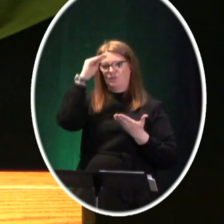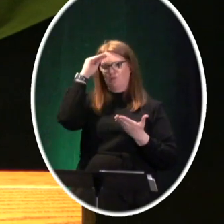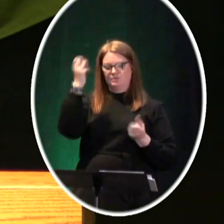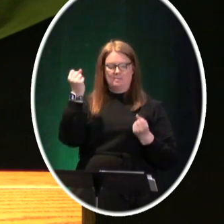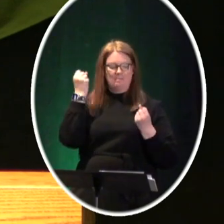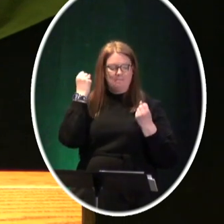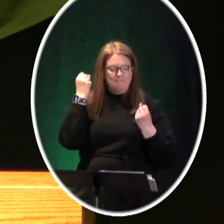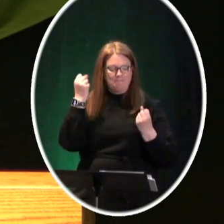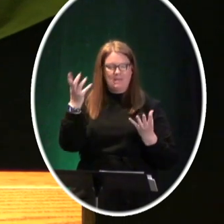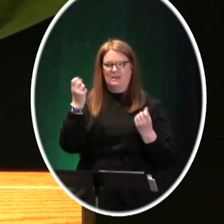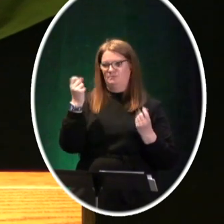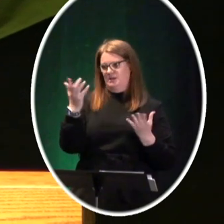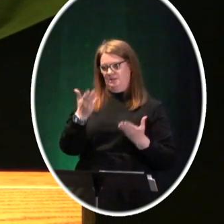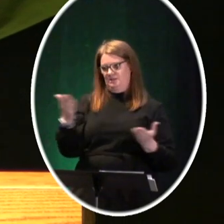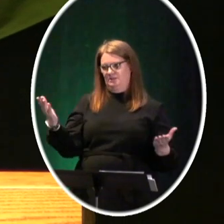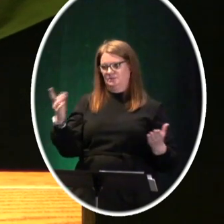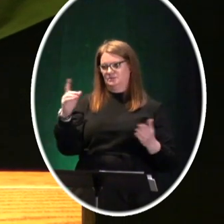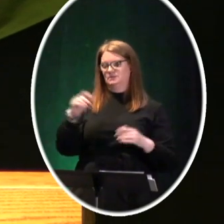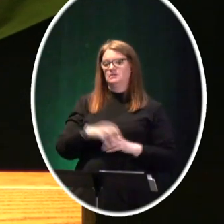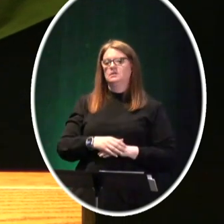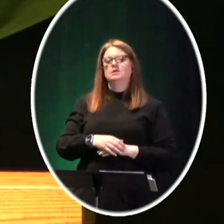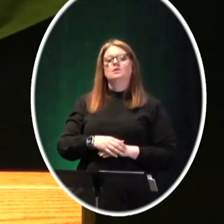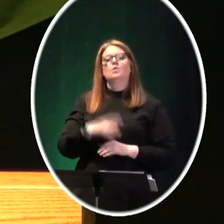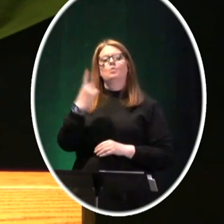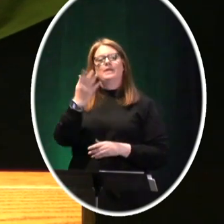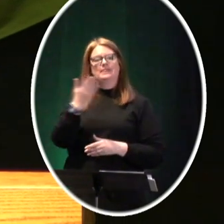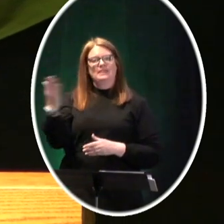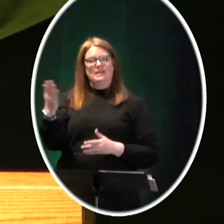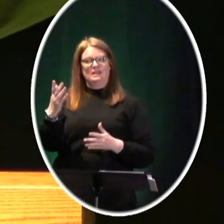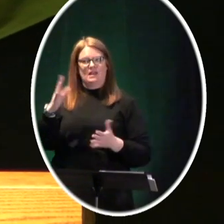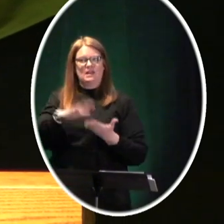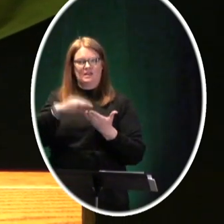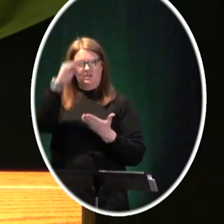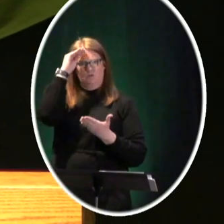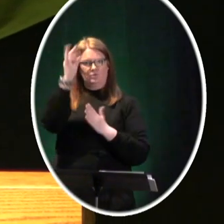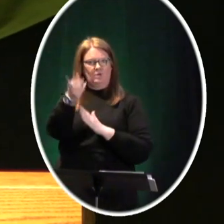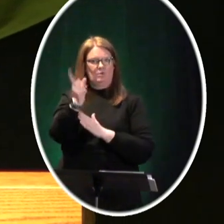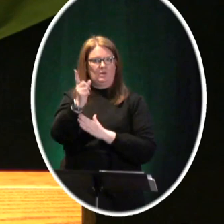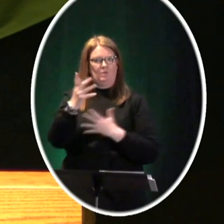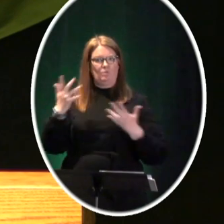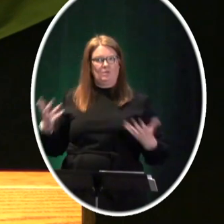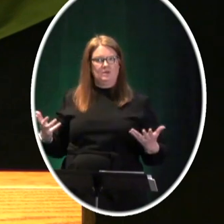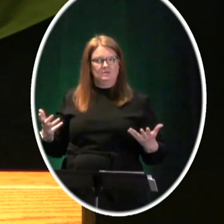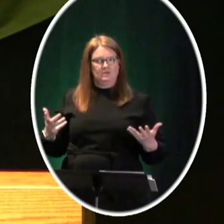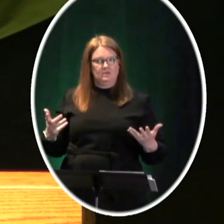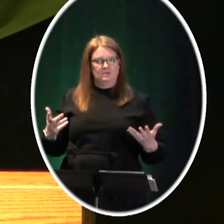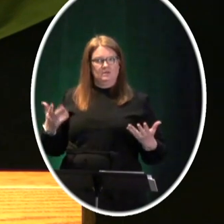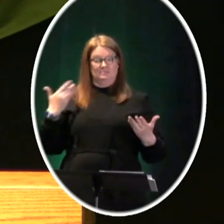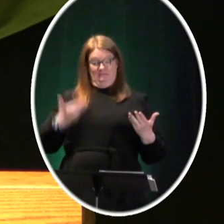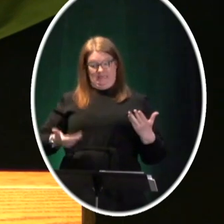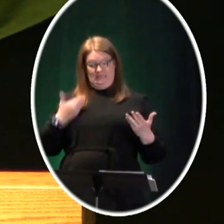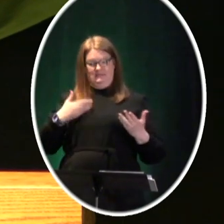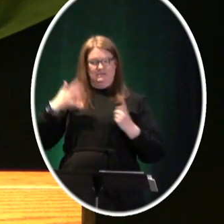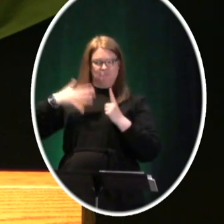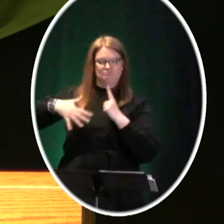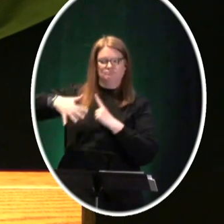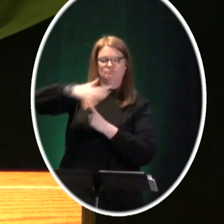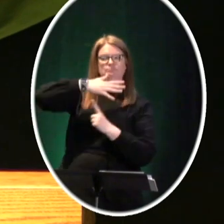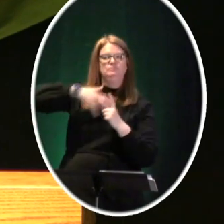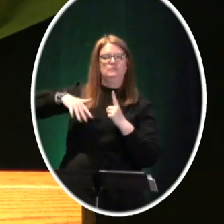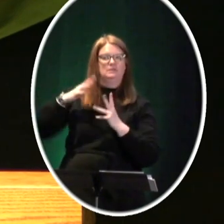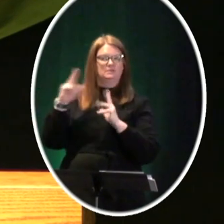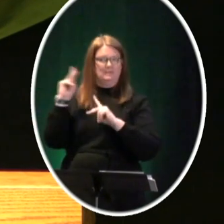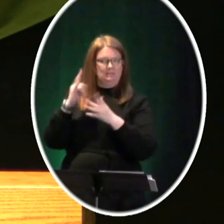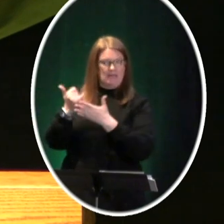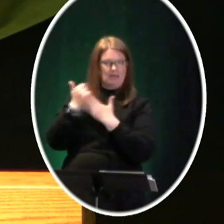life lessons along the way. One thing I learned quickly was that I needed to surround myself with people who would help